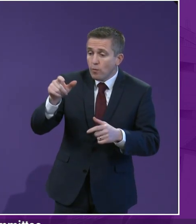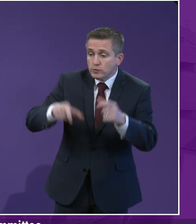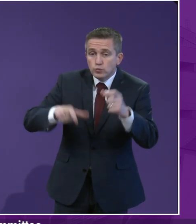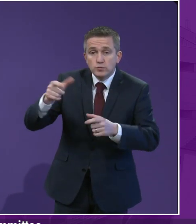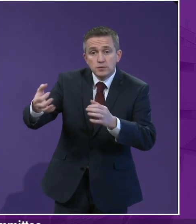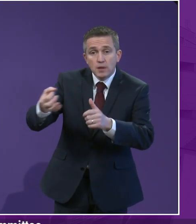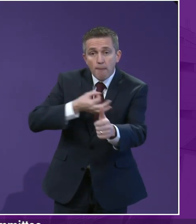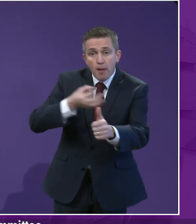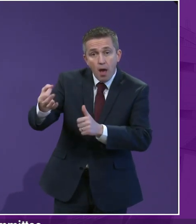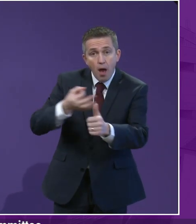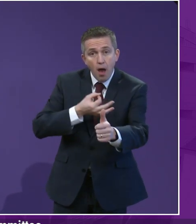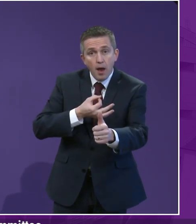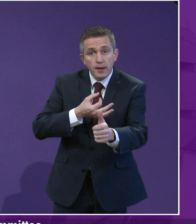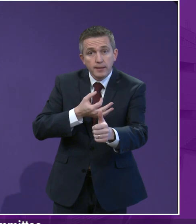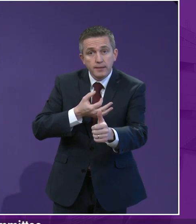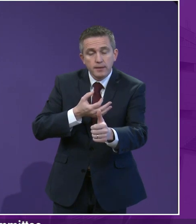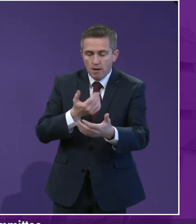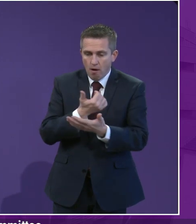Lauren.